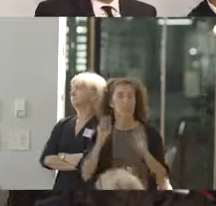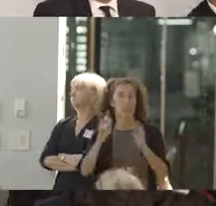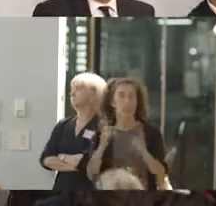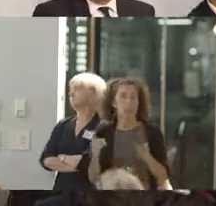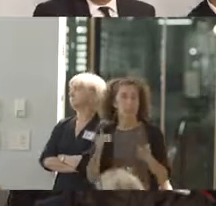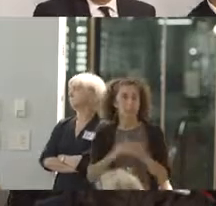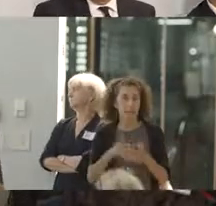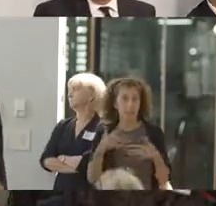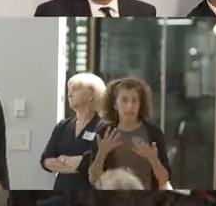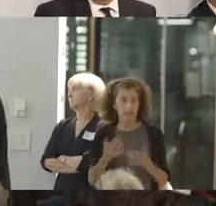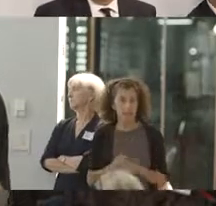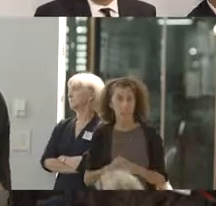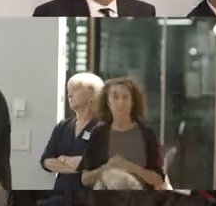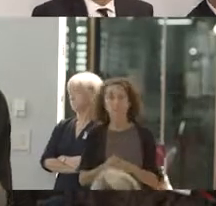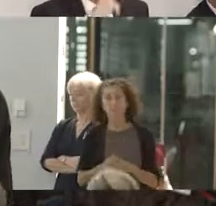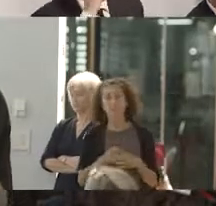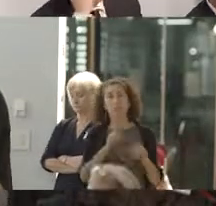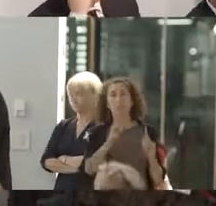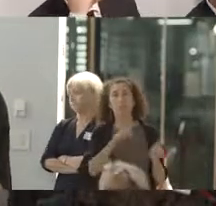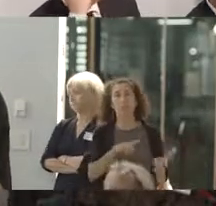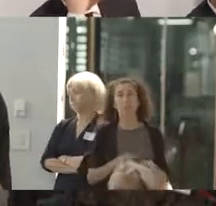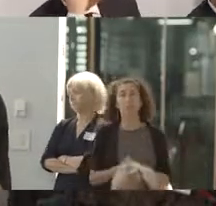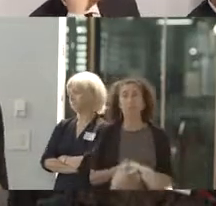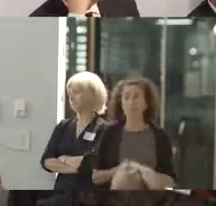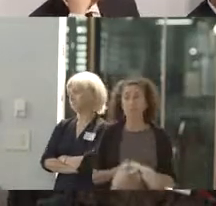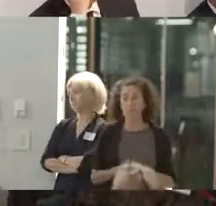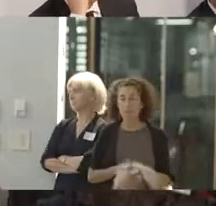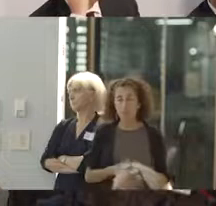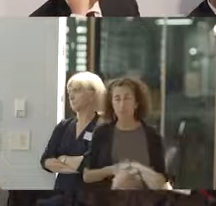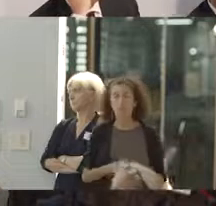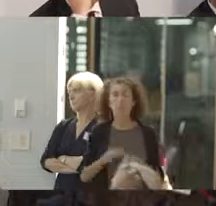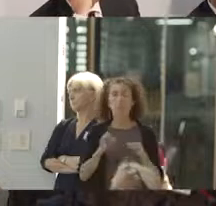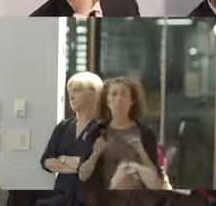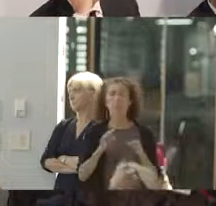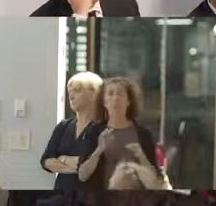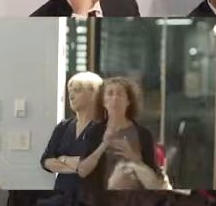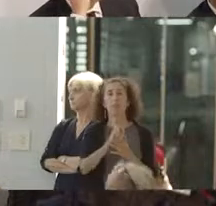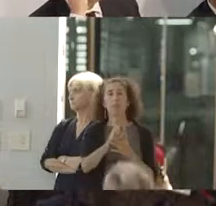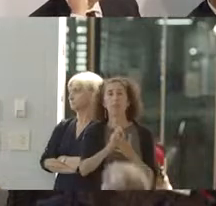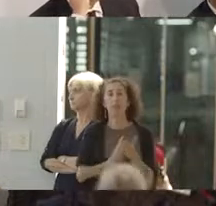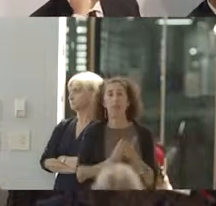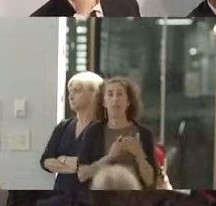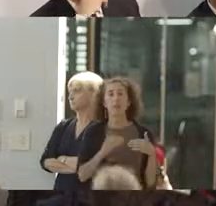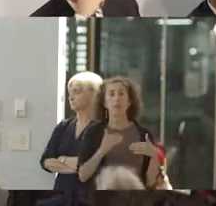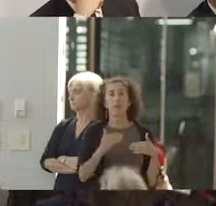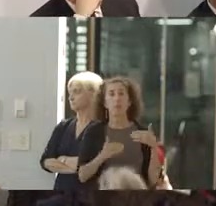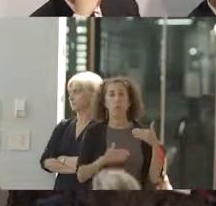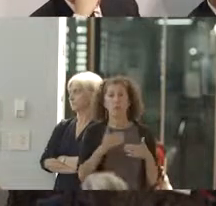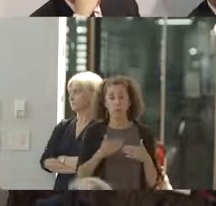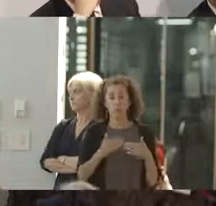Sure, I can talk a little bit about what we're going to be doing during the design process to arrive at the flood protection alignment